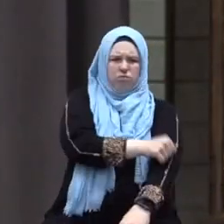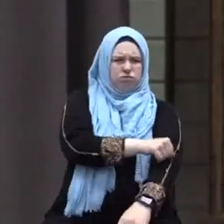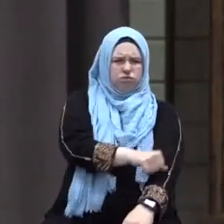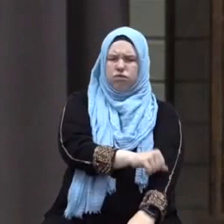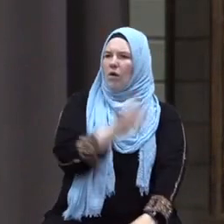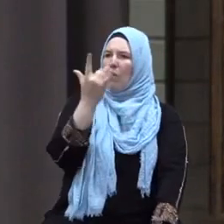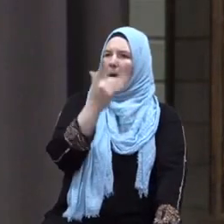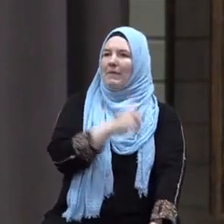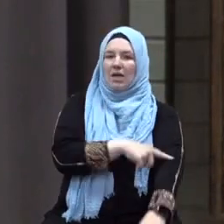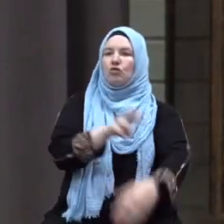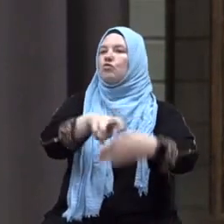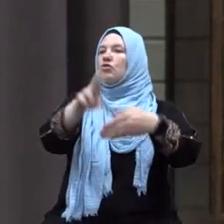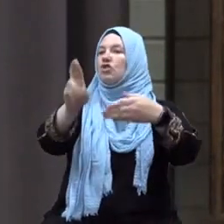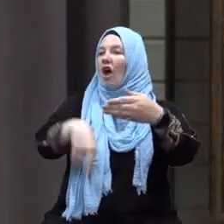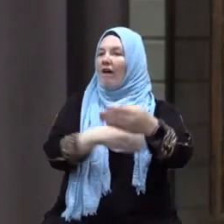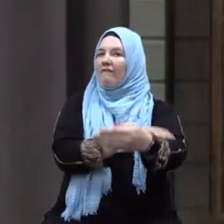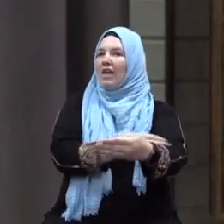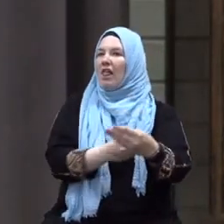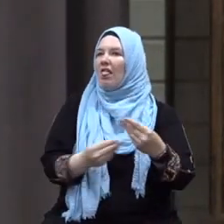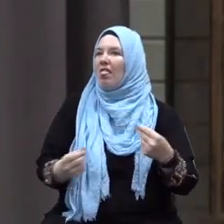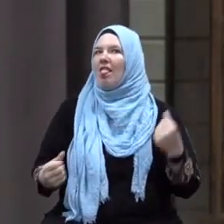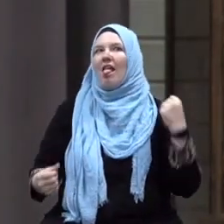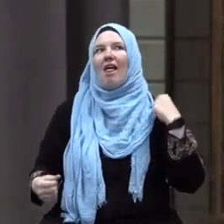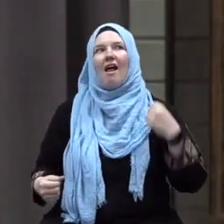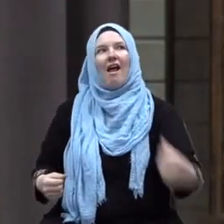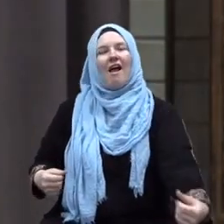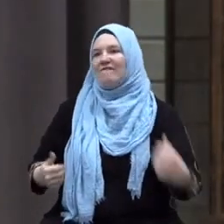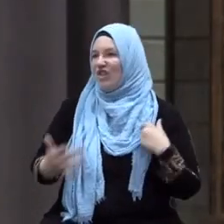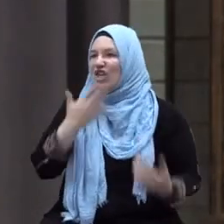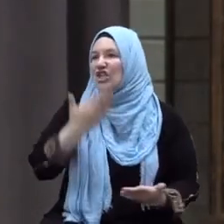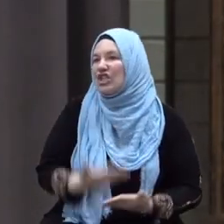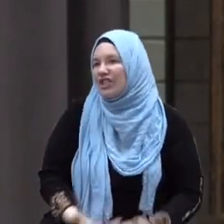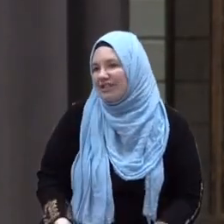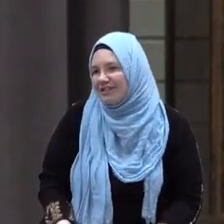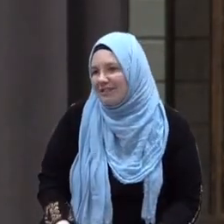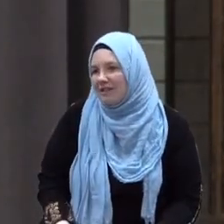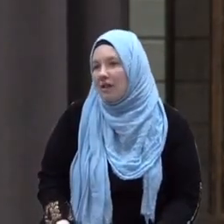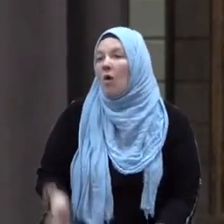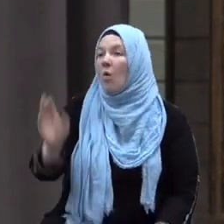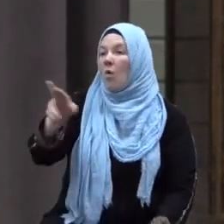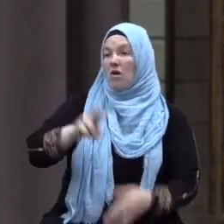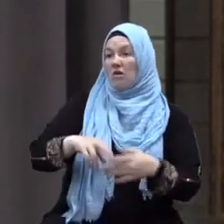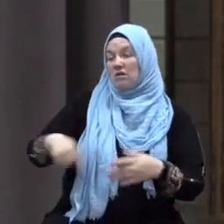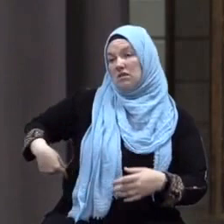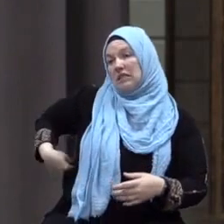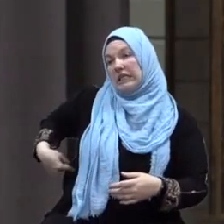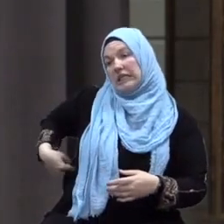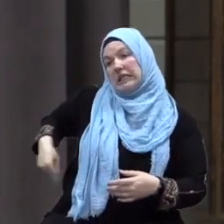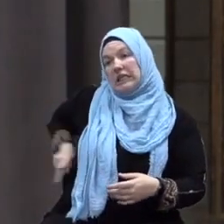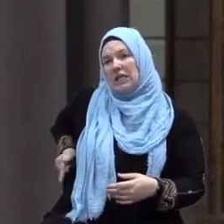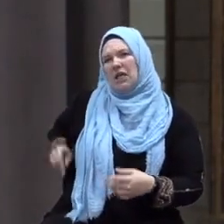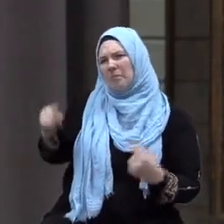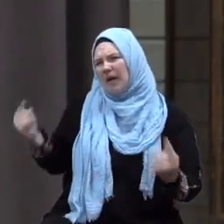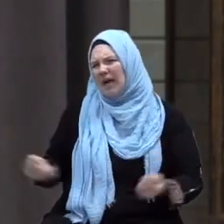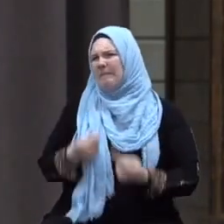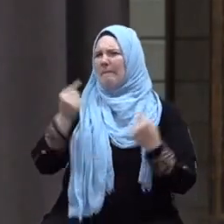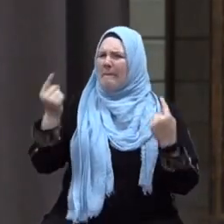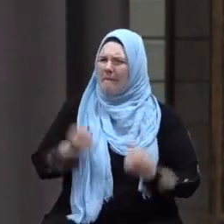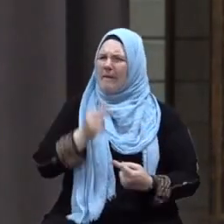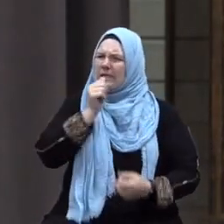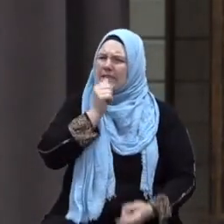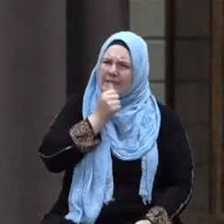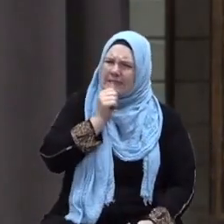outcome. If your kidney or any organ in your body gives you a lot of pain, consistent